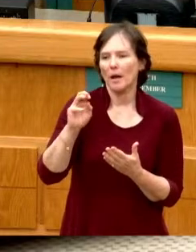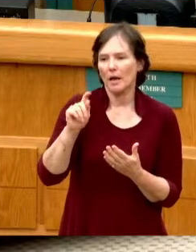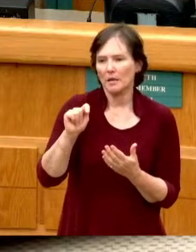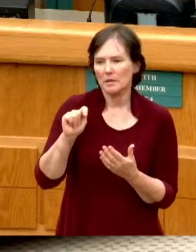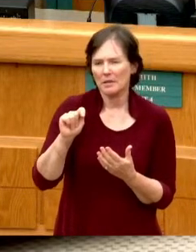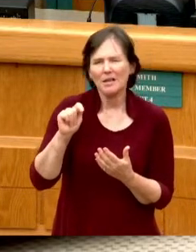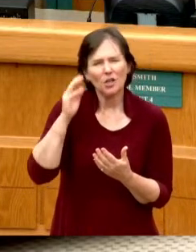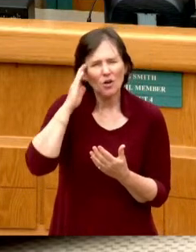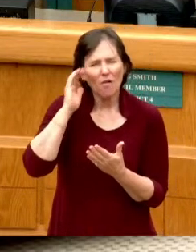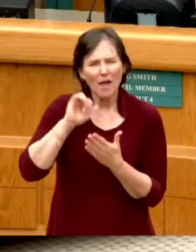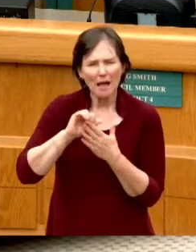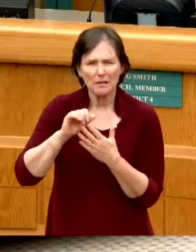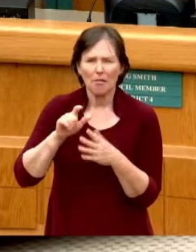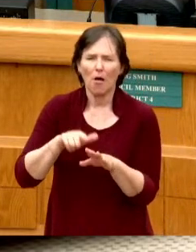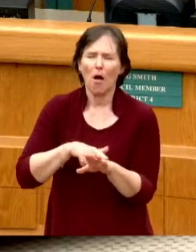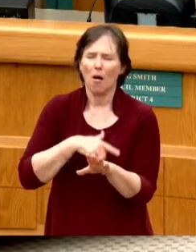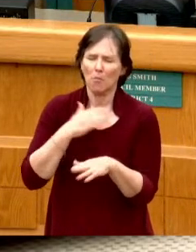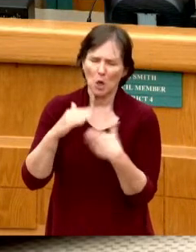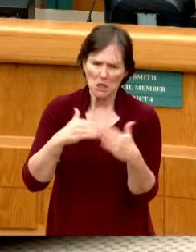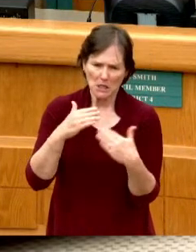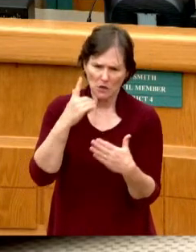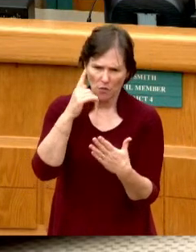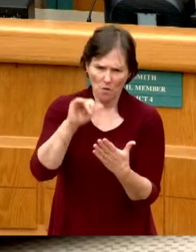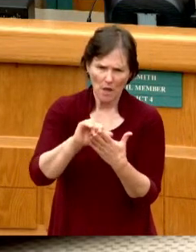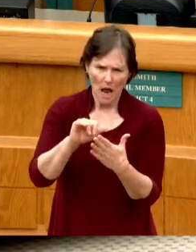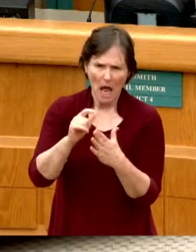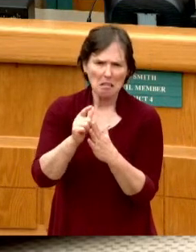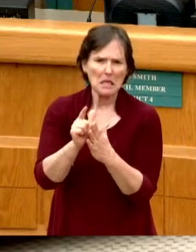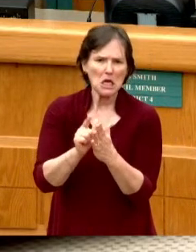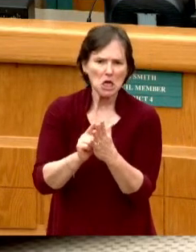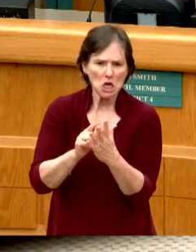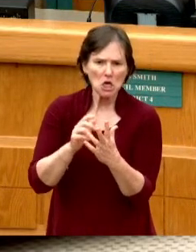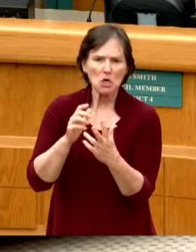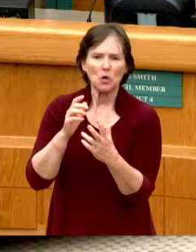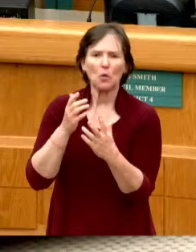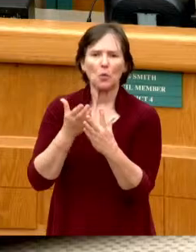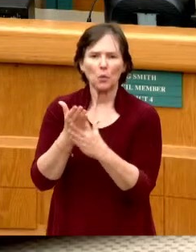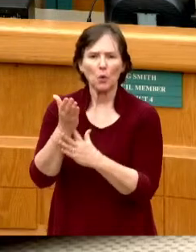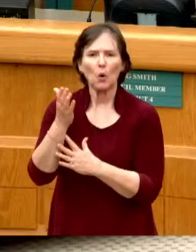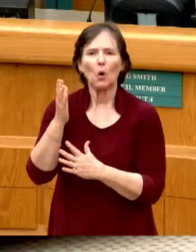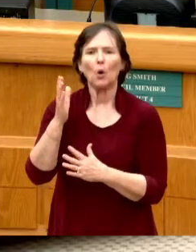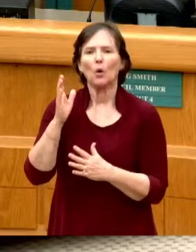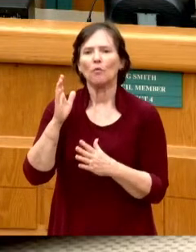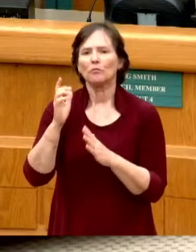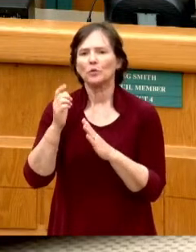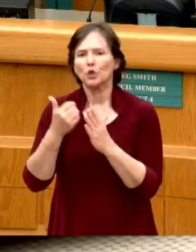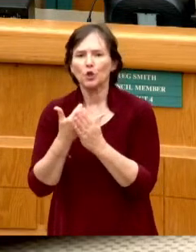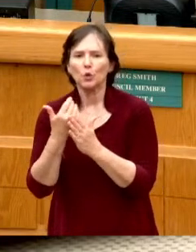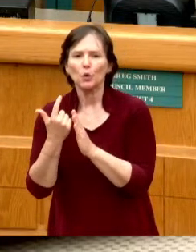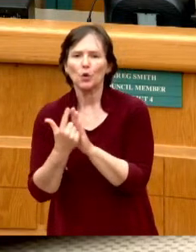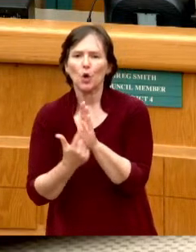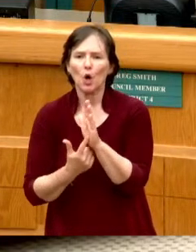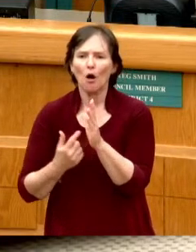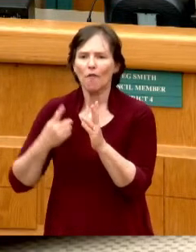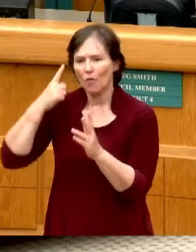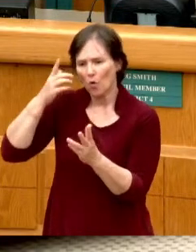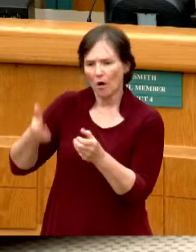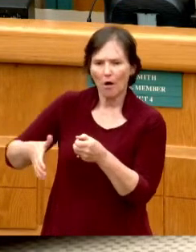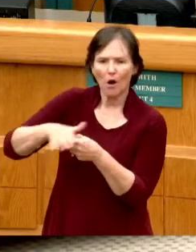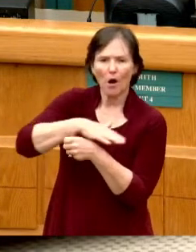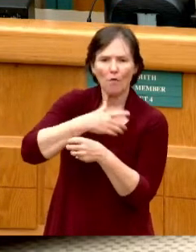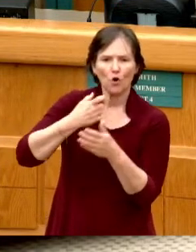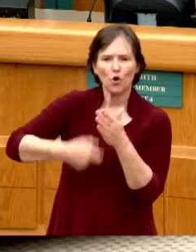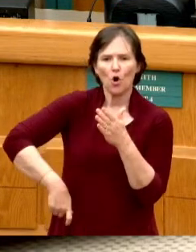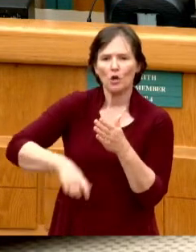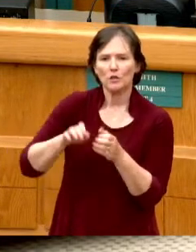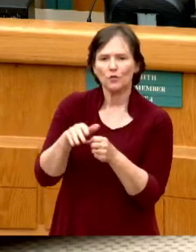But I appreciate the question, and we receive biweekly reports. I've made them public. They are,